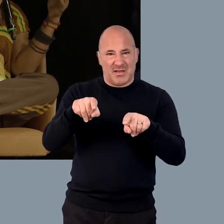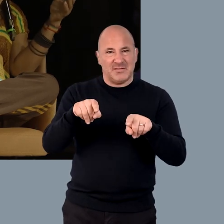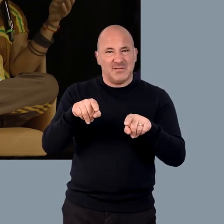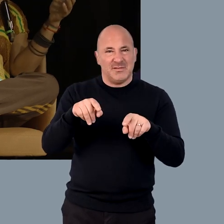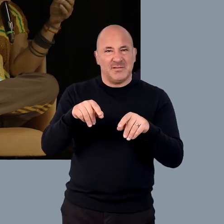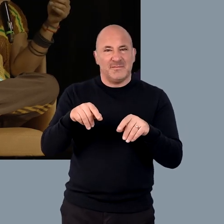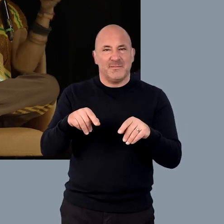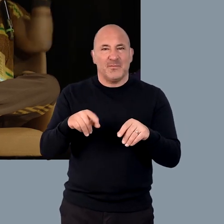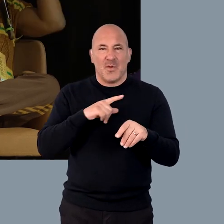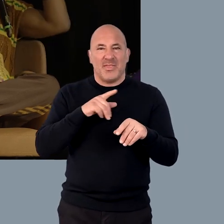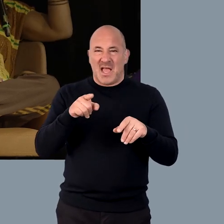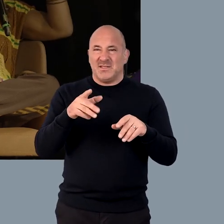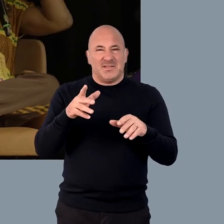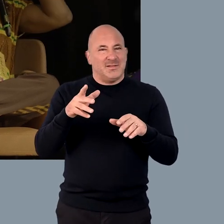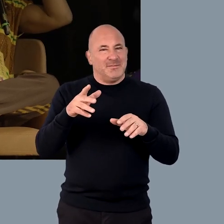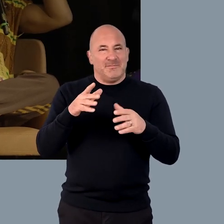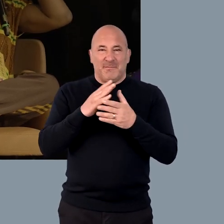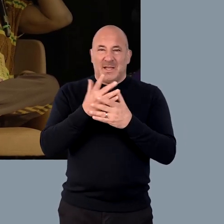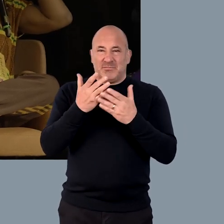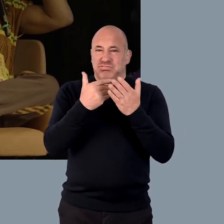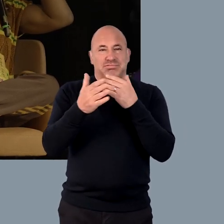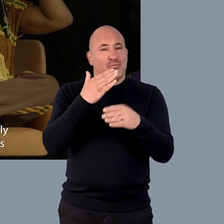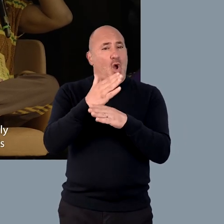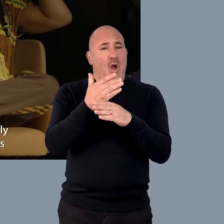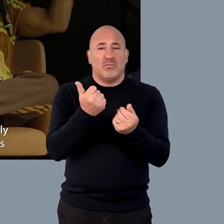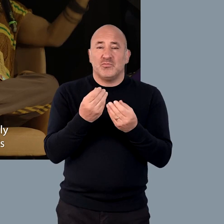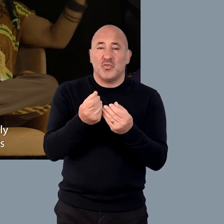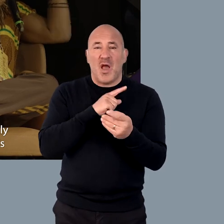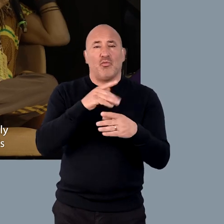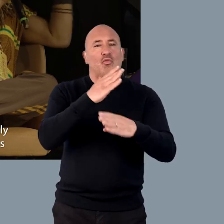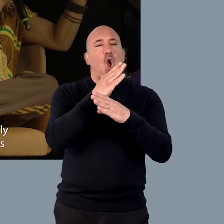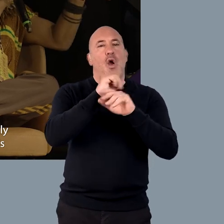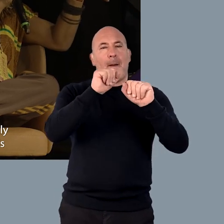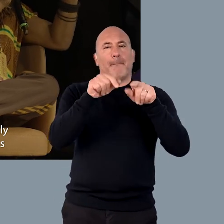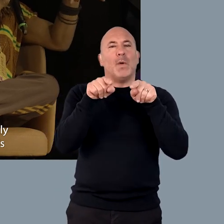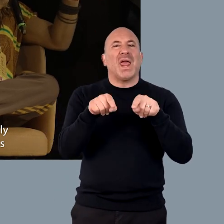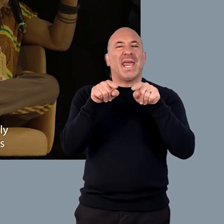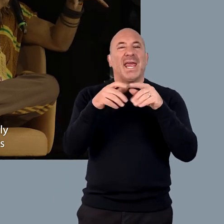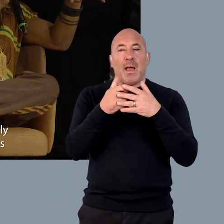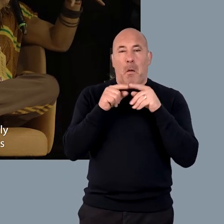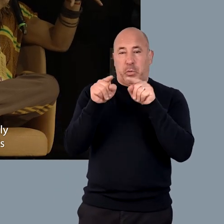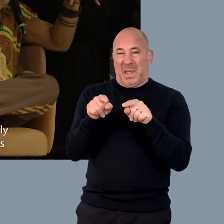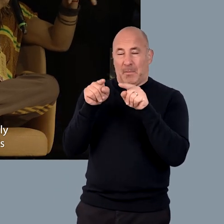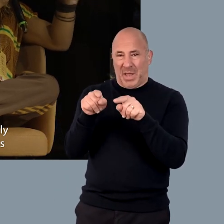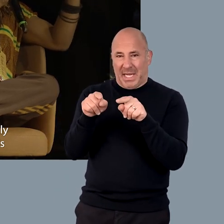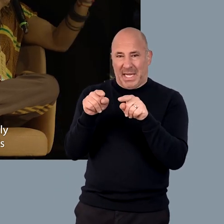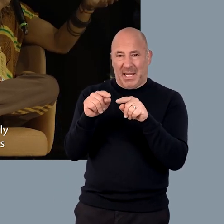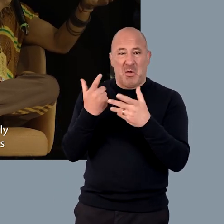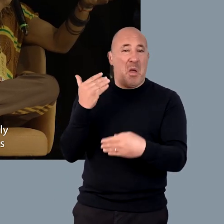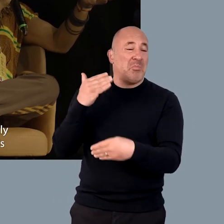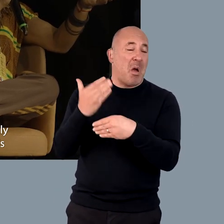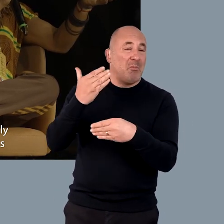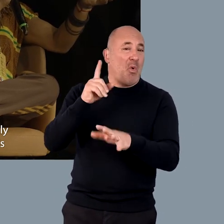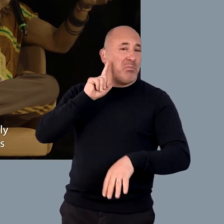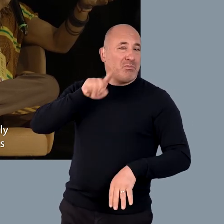um and seeing it as that because it's the the there's there's the the way that bullies work really efficiently is they